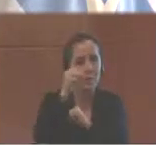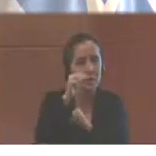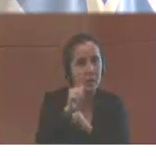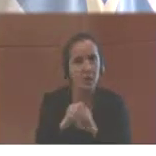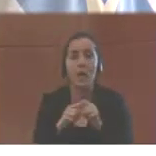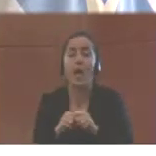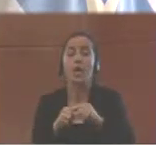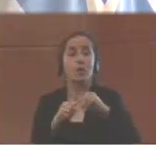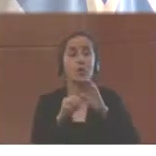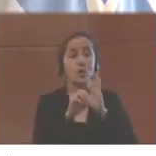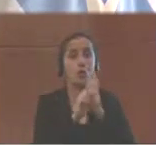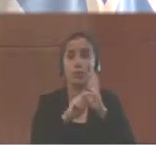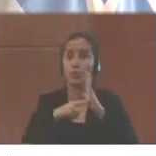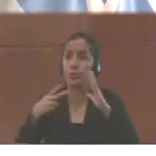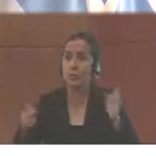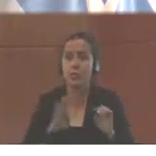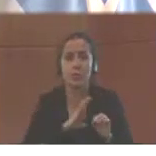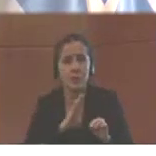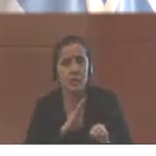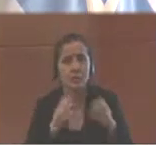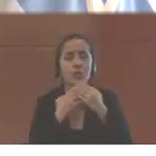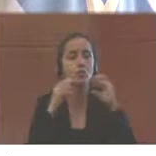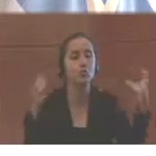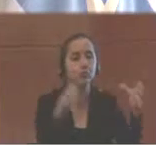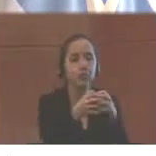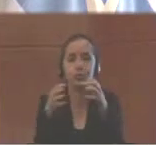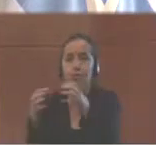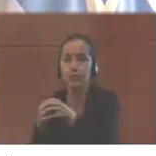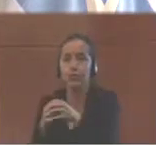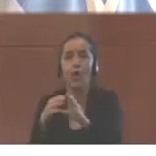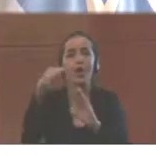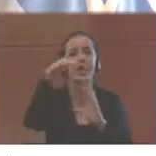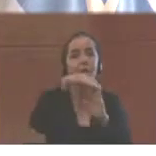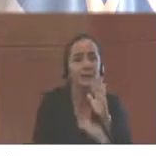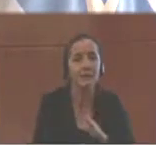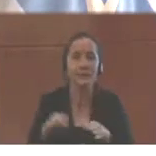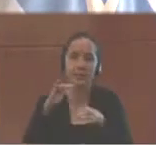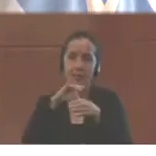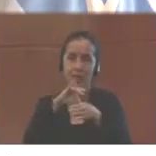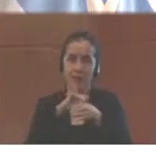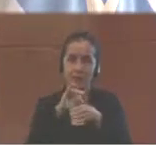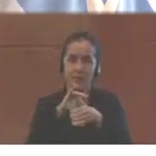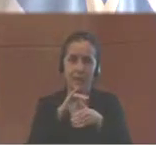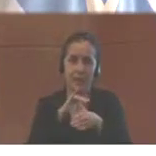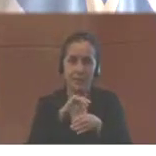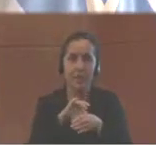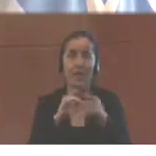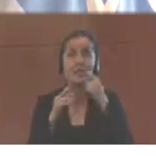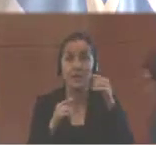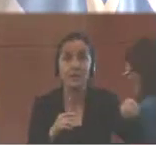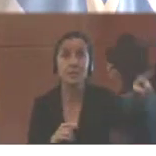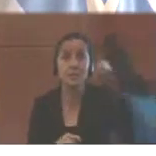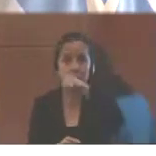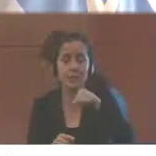a lot and we need more financial and technical support to reduce the risk of